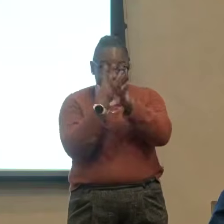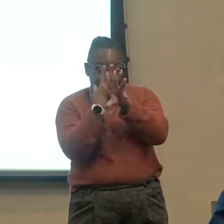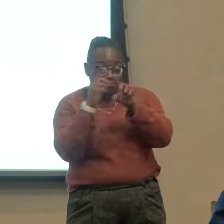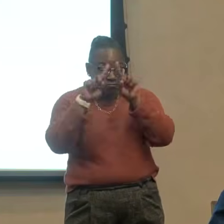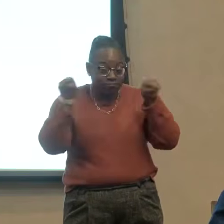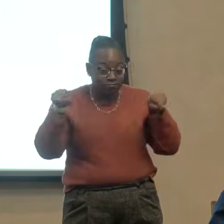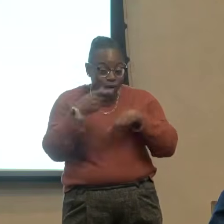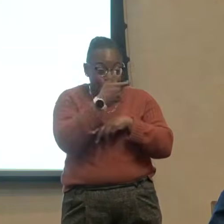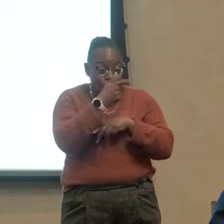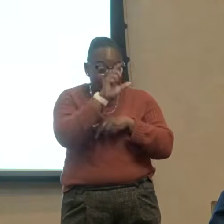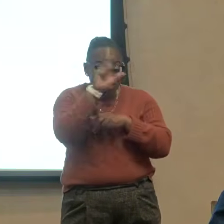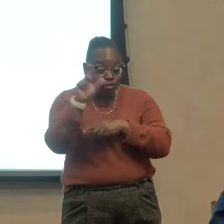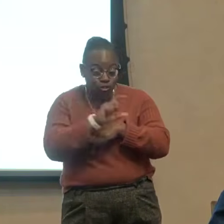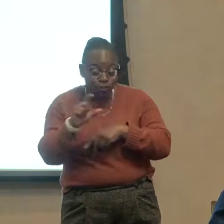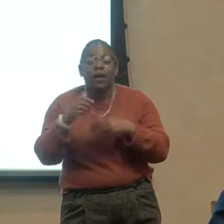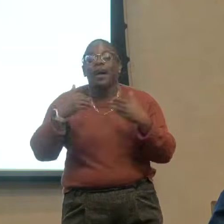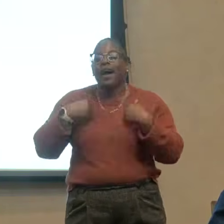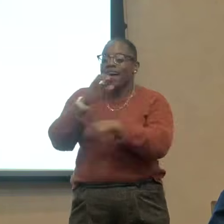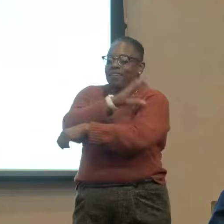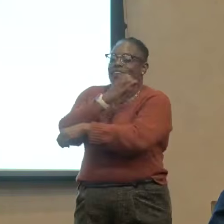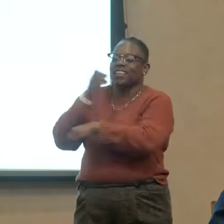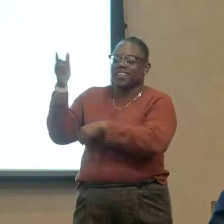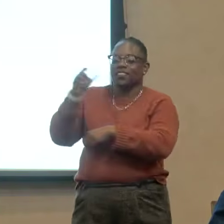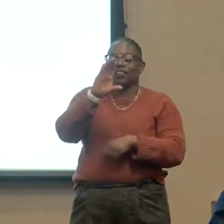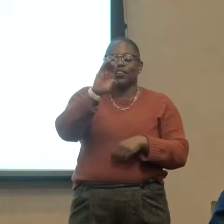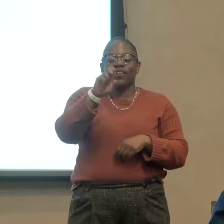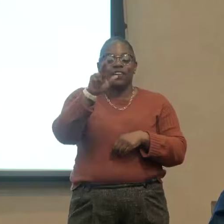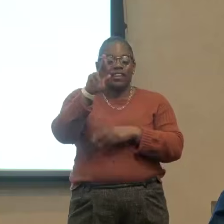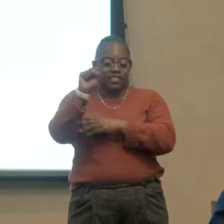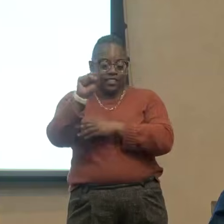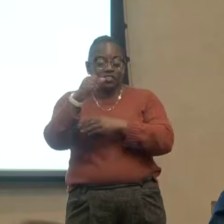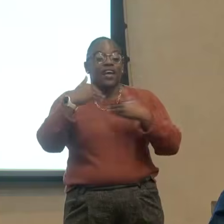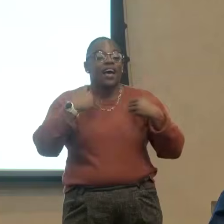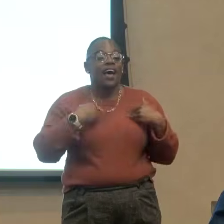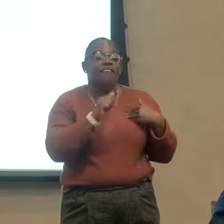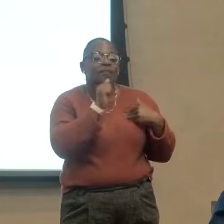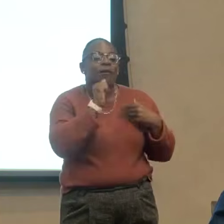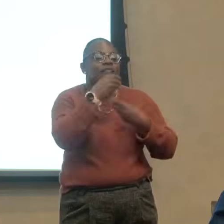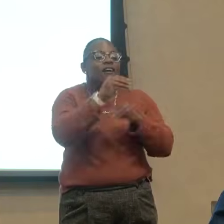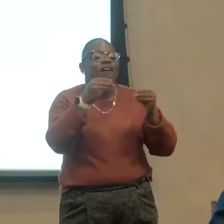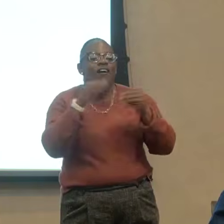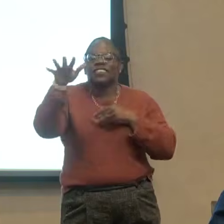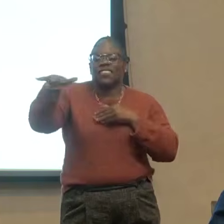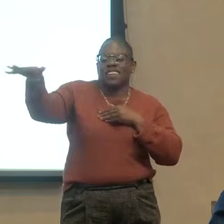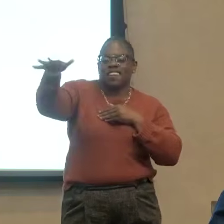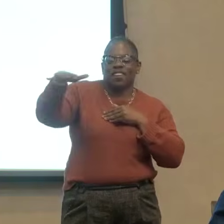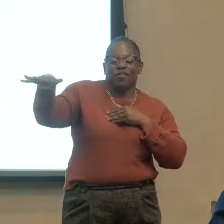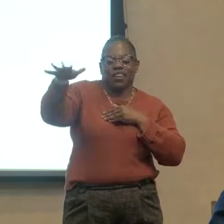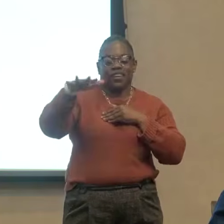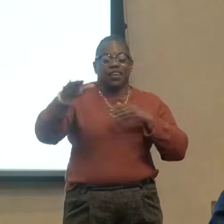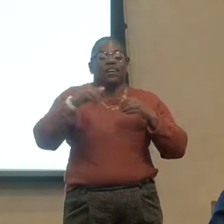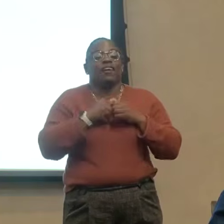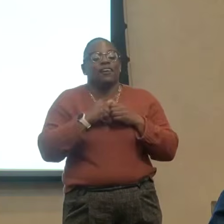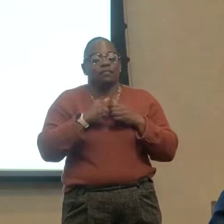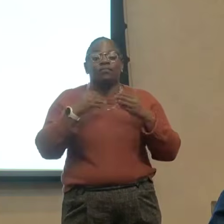Specifically, I have a clinic at Cedars, and I have a private practice in the Cedars area. I am